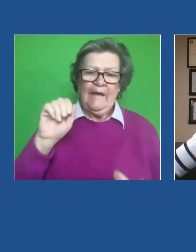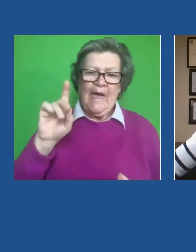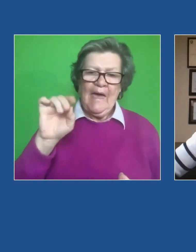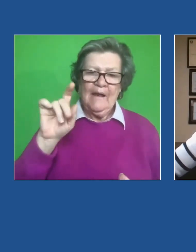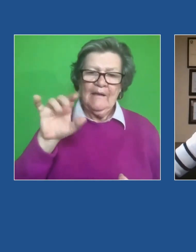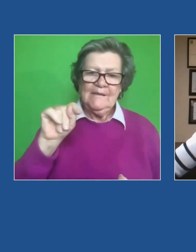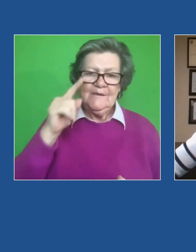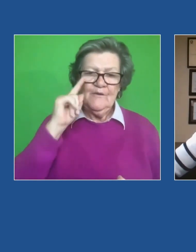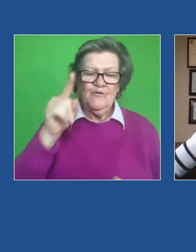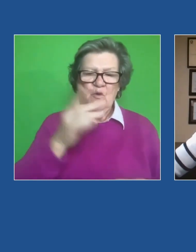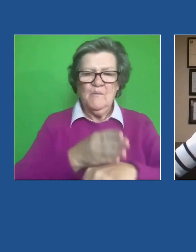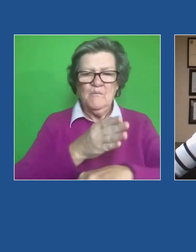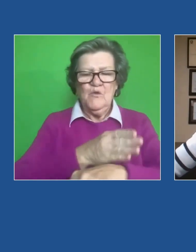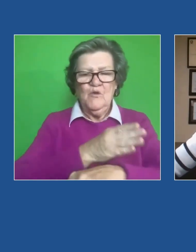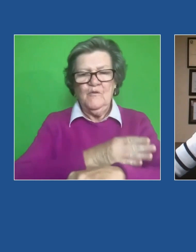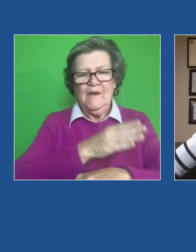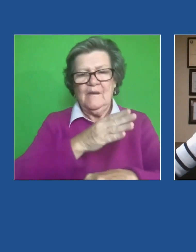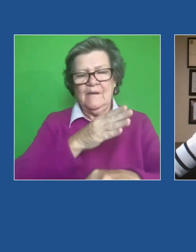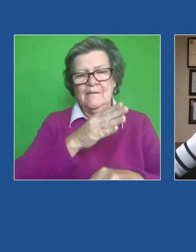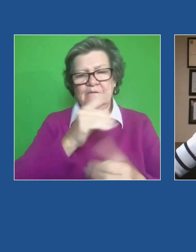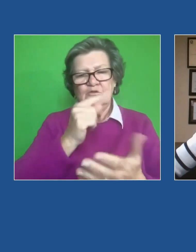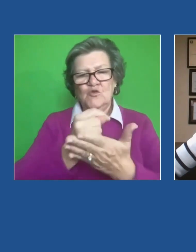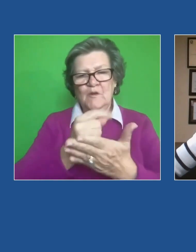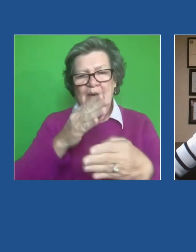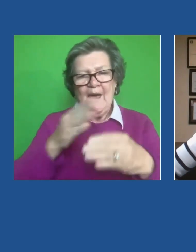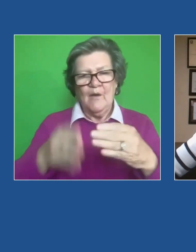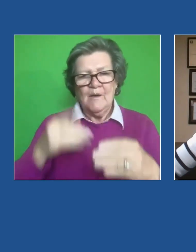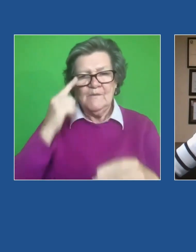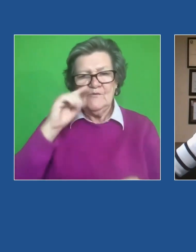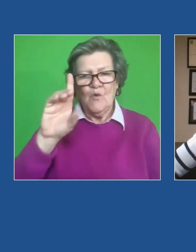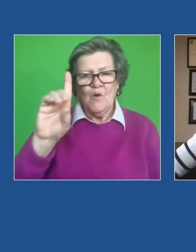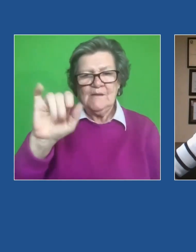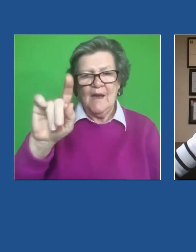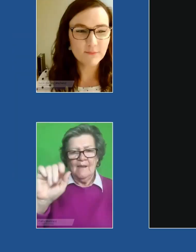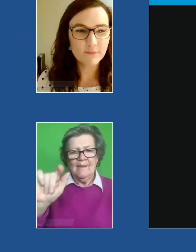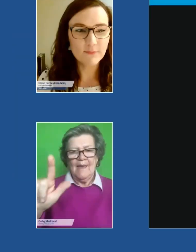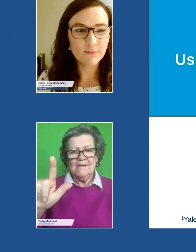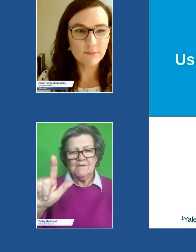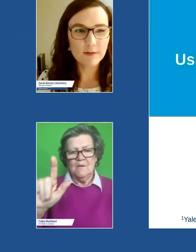treatment outcomes in dialectical behavior therapy. Dr. Barnes?